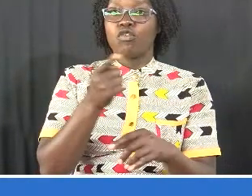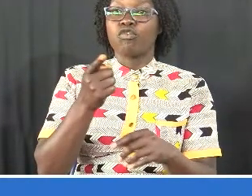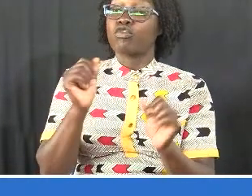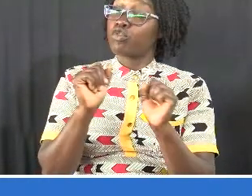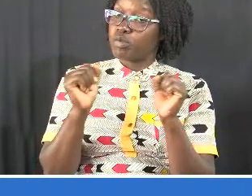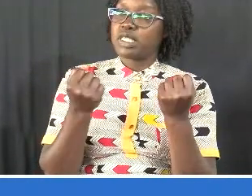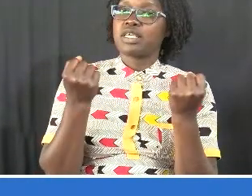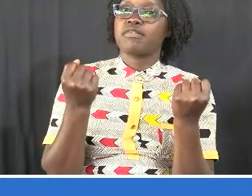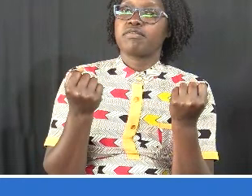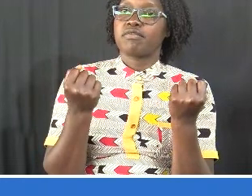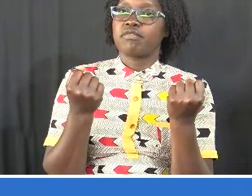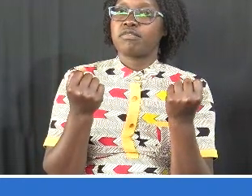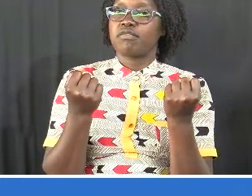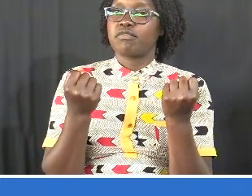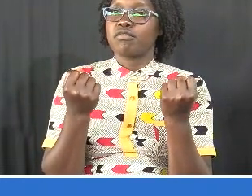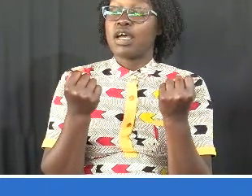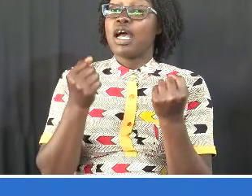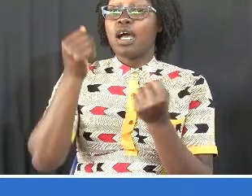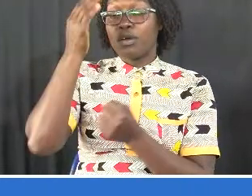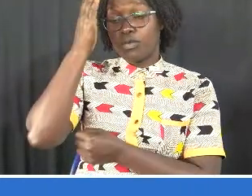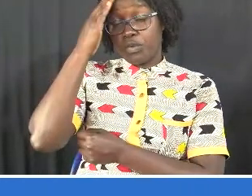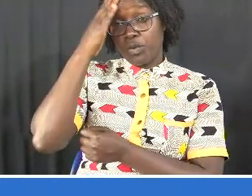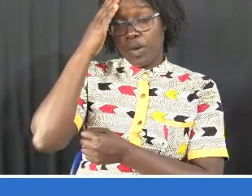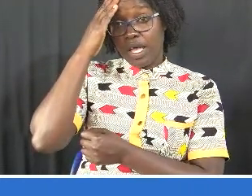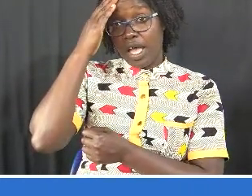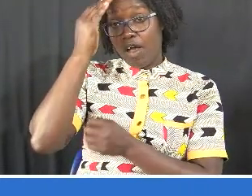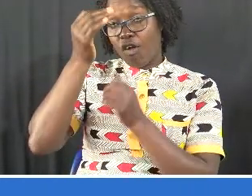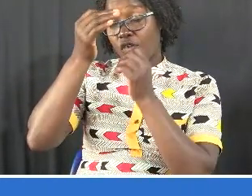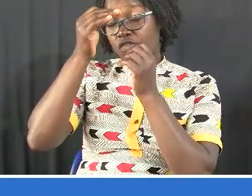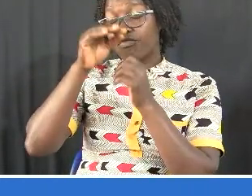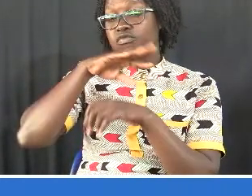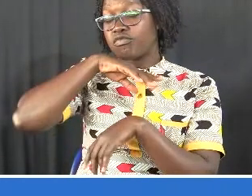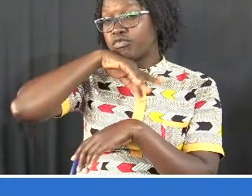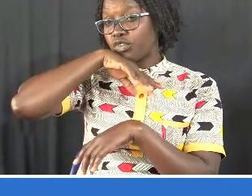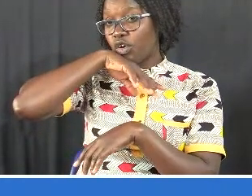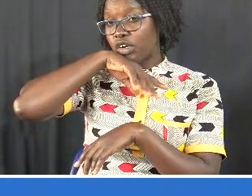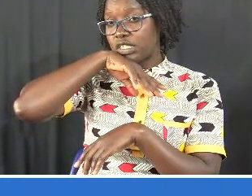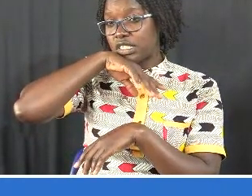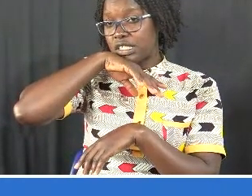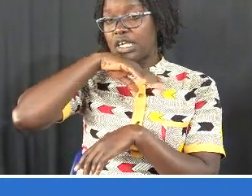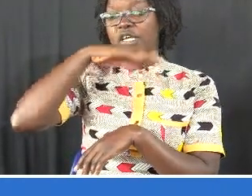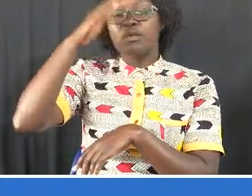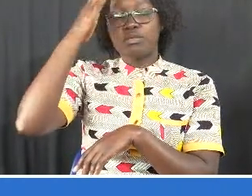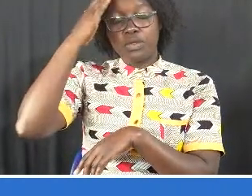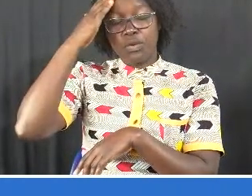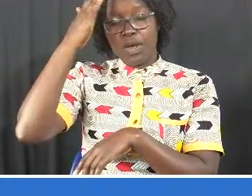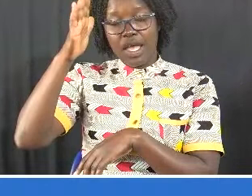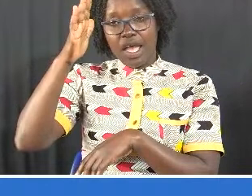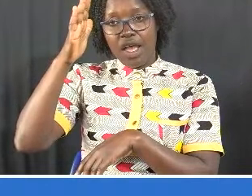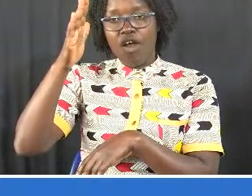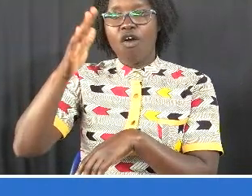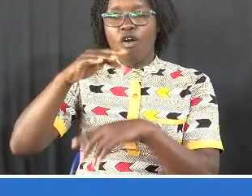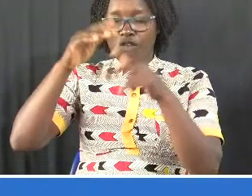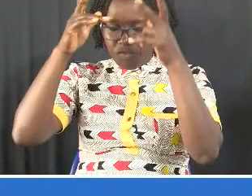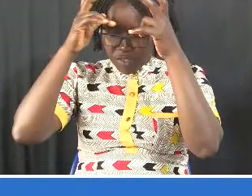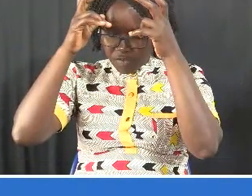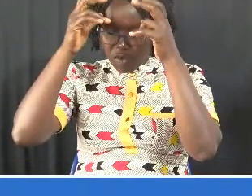is safe. Beware of dogs, beware of evil